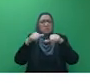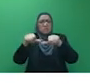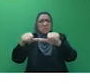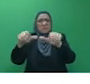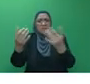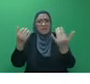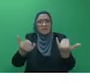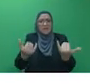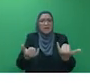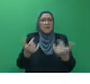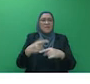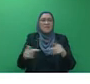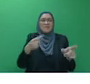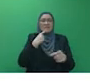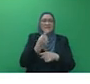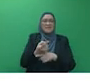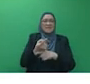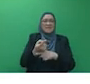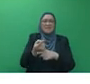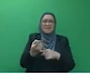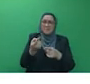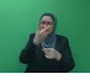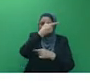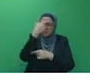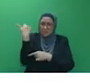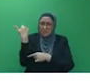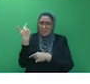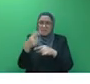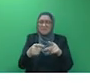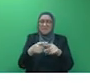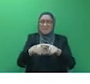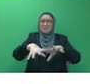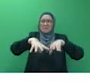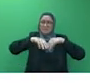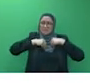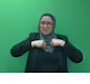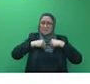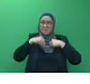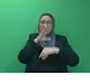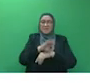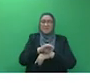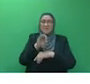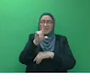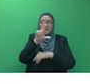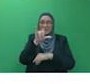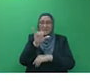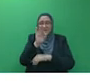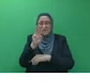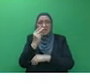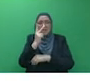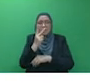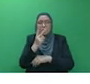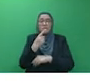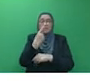attributed to that because so you have adapted and fly fm saw that a new line of business for you i would like to